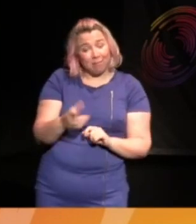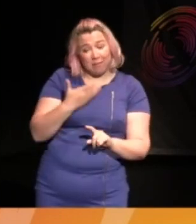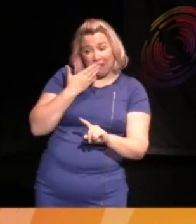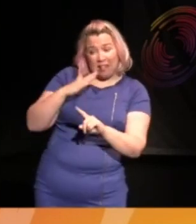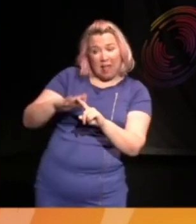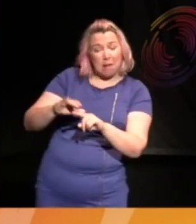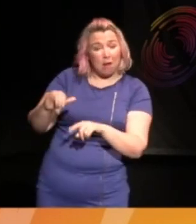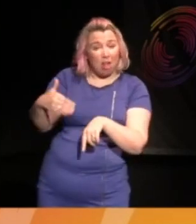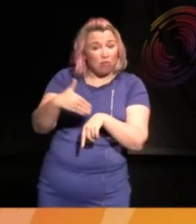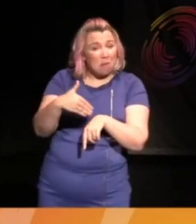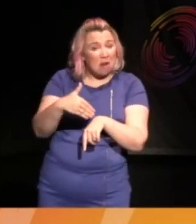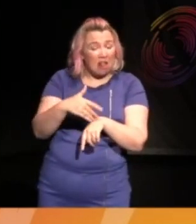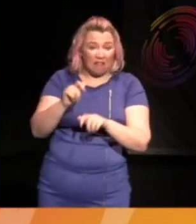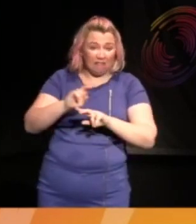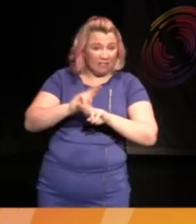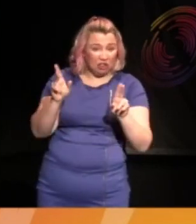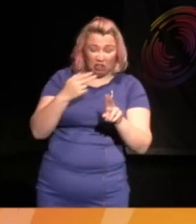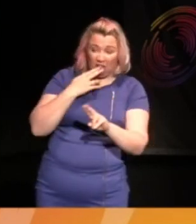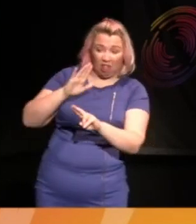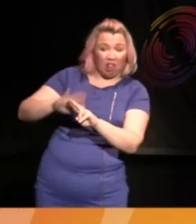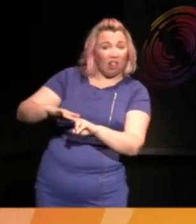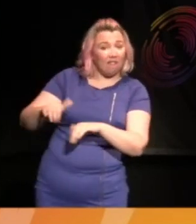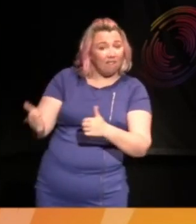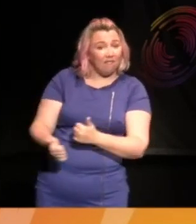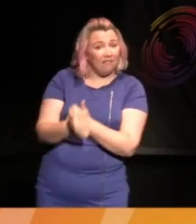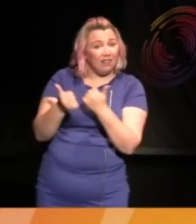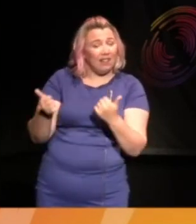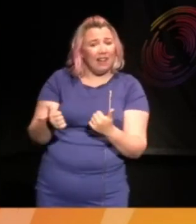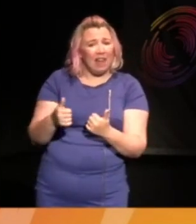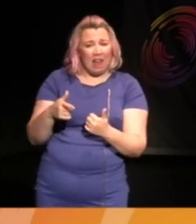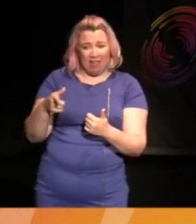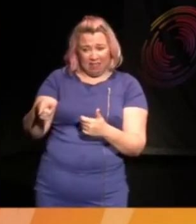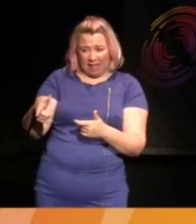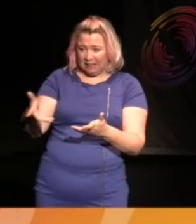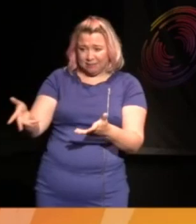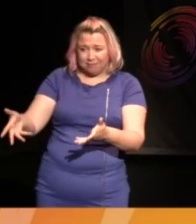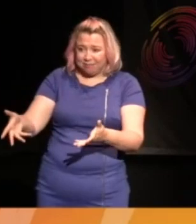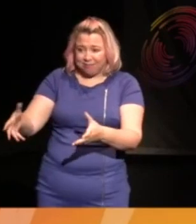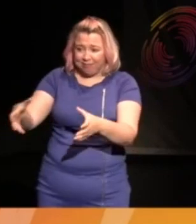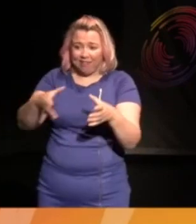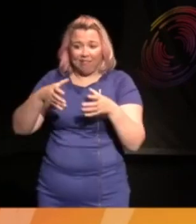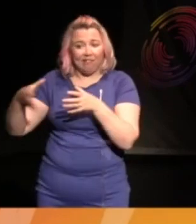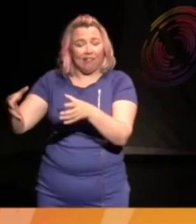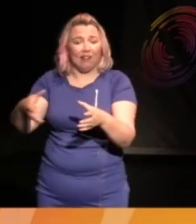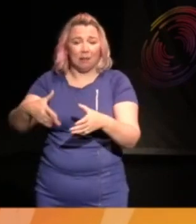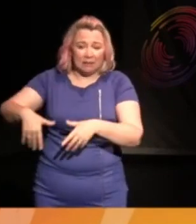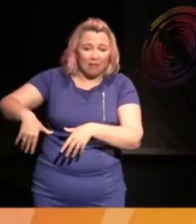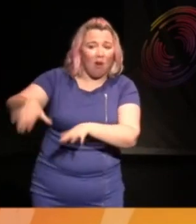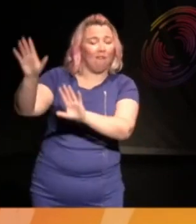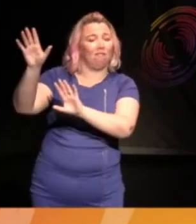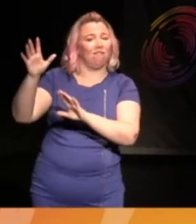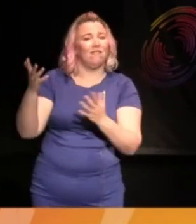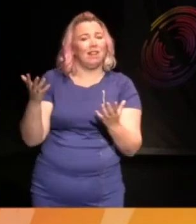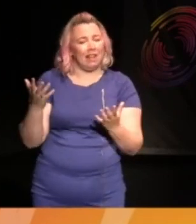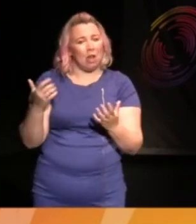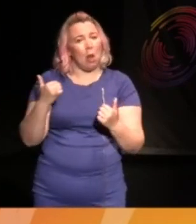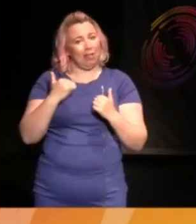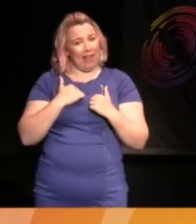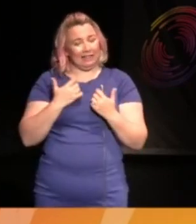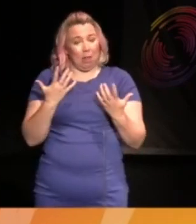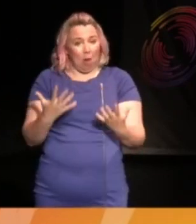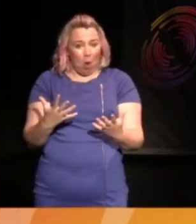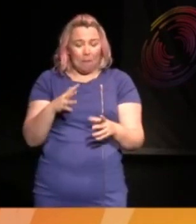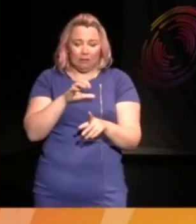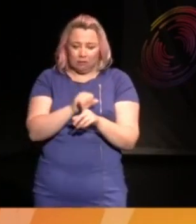as criminals, and they, need removing off our streets. So that's kind of the narrative that I'm experiencing at the moment,